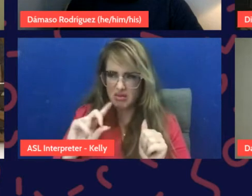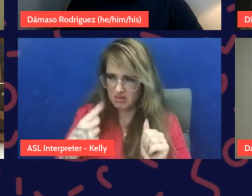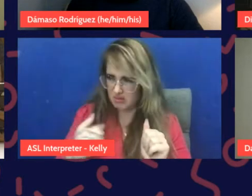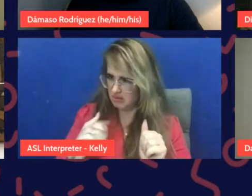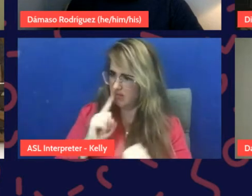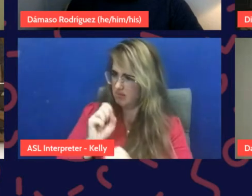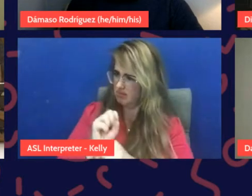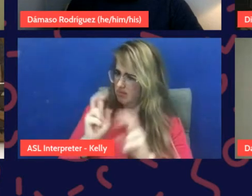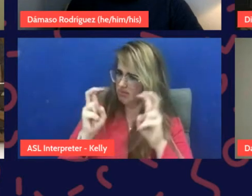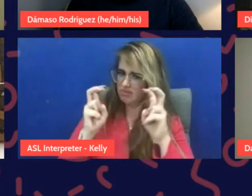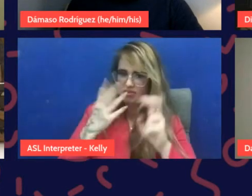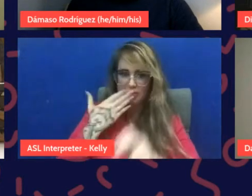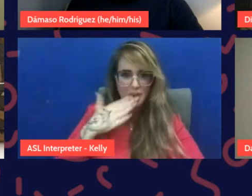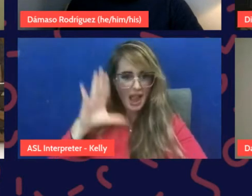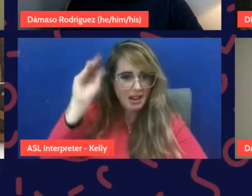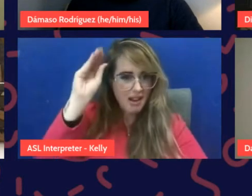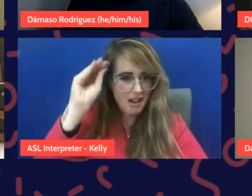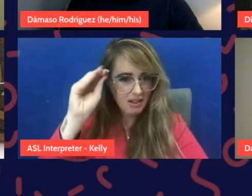Like,